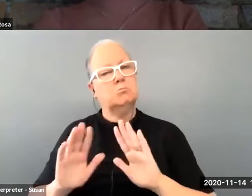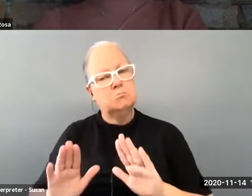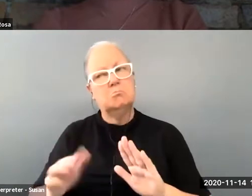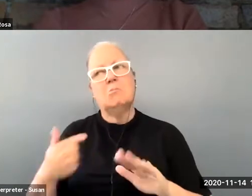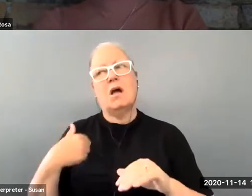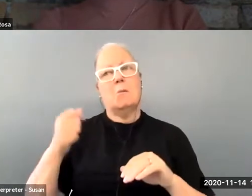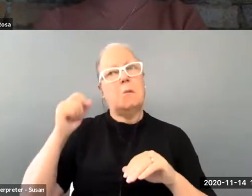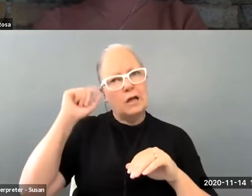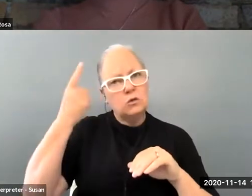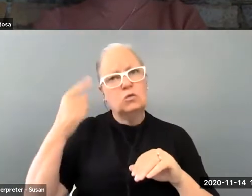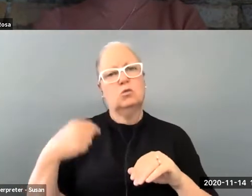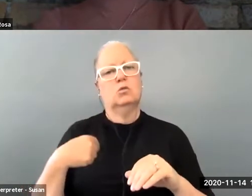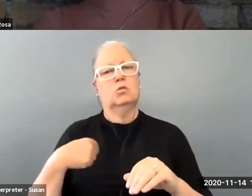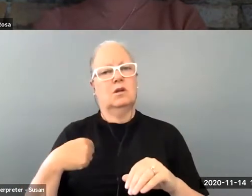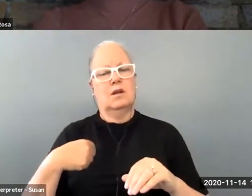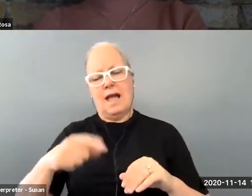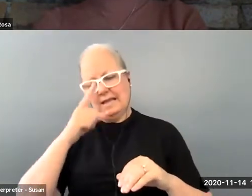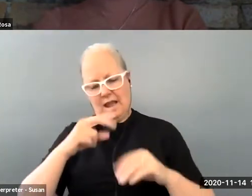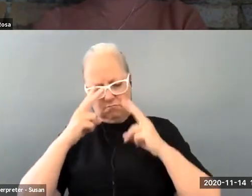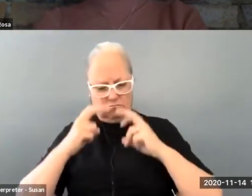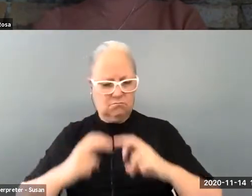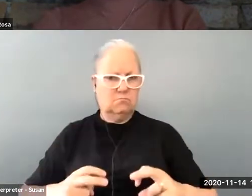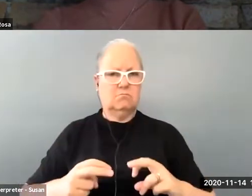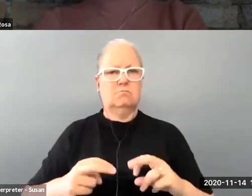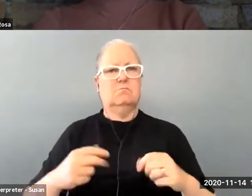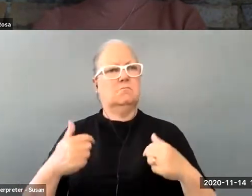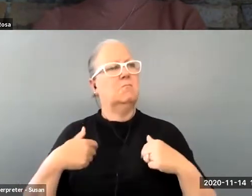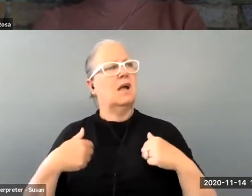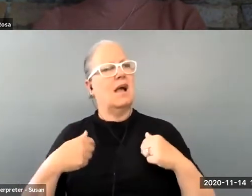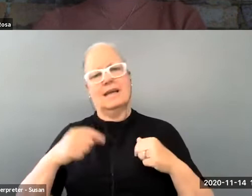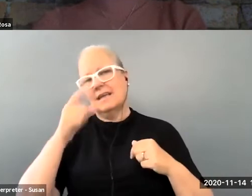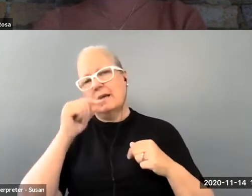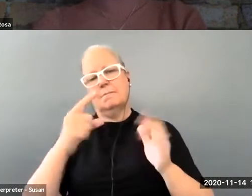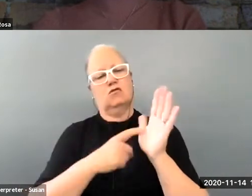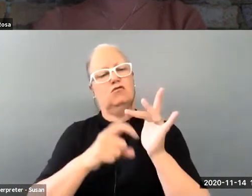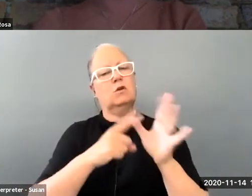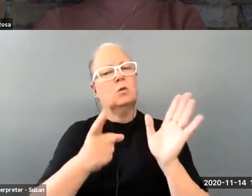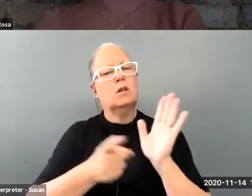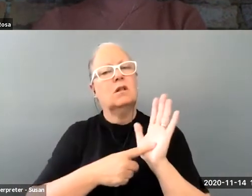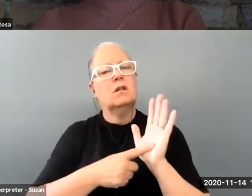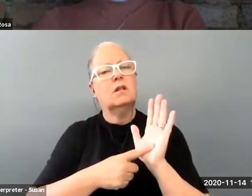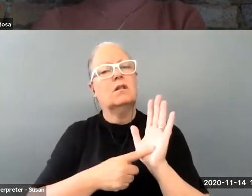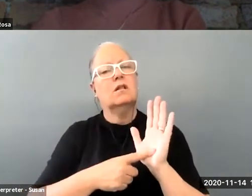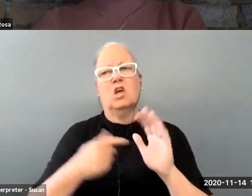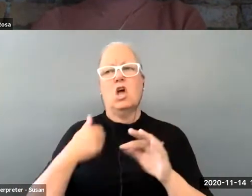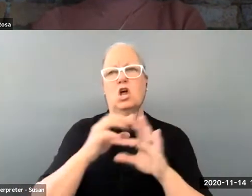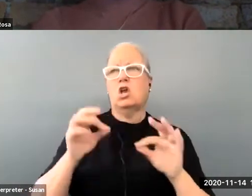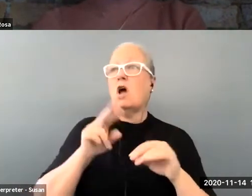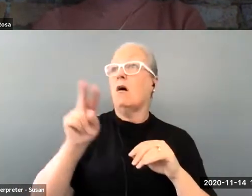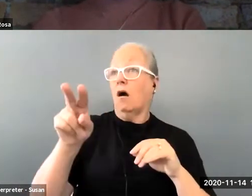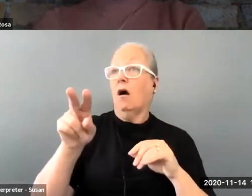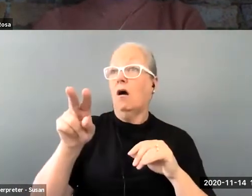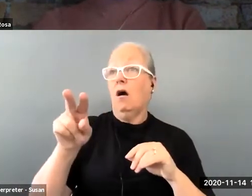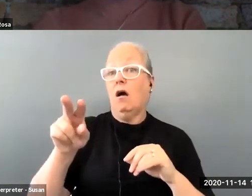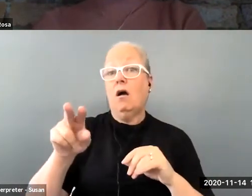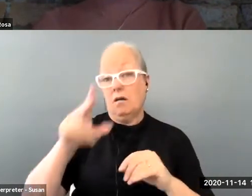well-informed, that I am a critical consumer, that I don't take everything at face value, that I